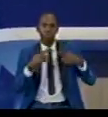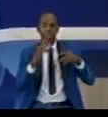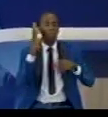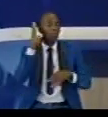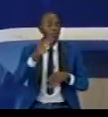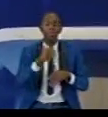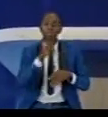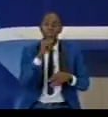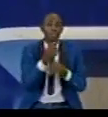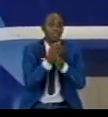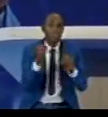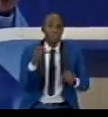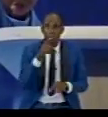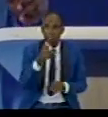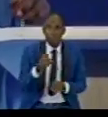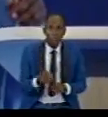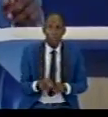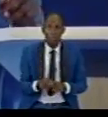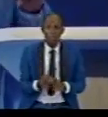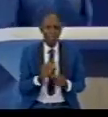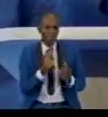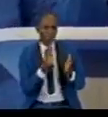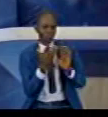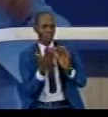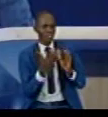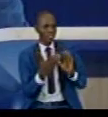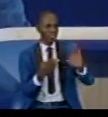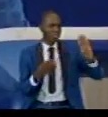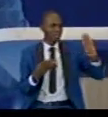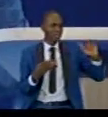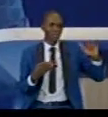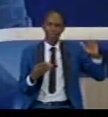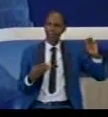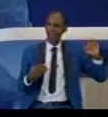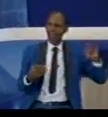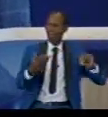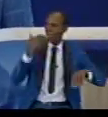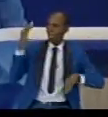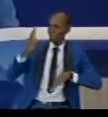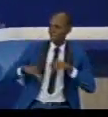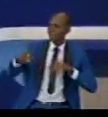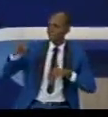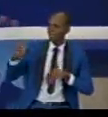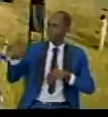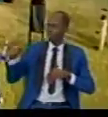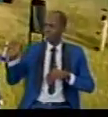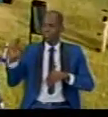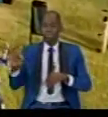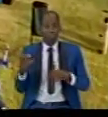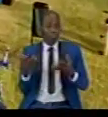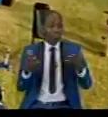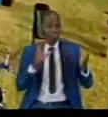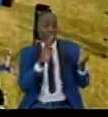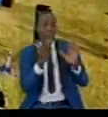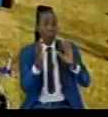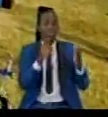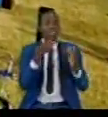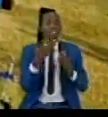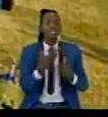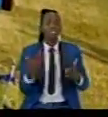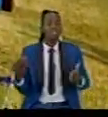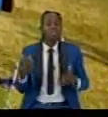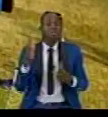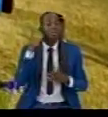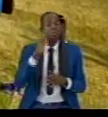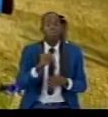leprosy away Canal comparison abana and papa better than the rivers of damage better than a Jordan